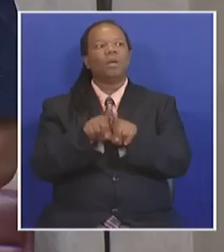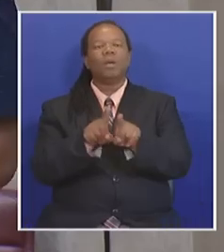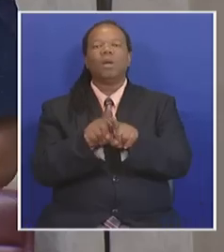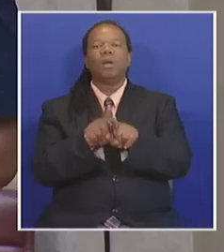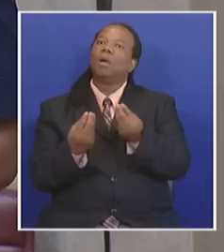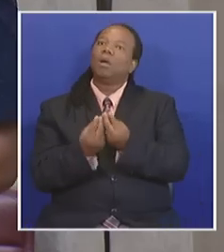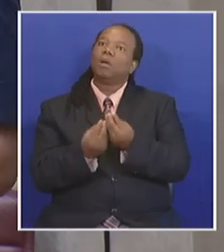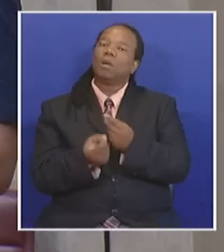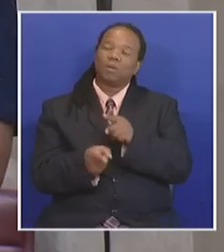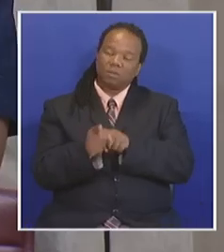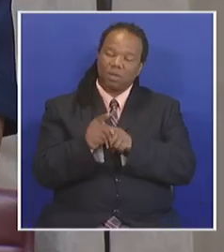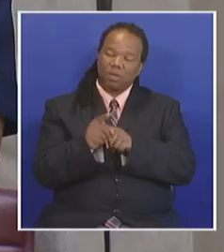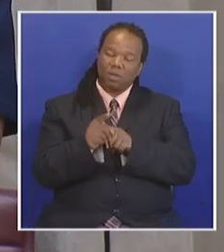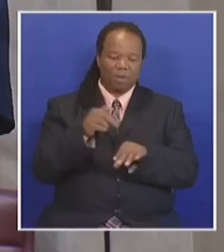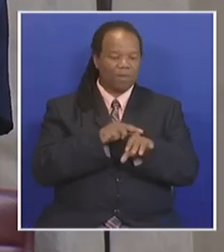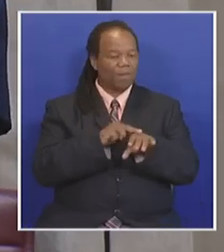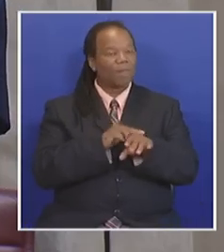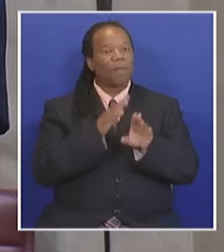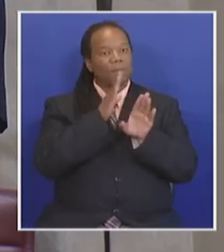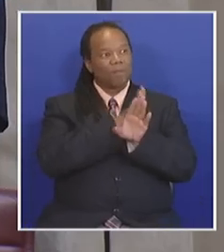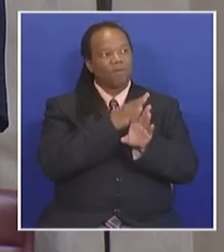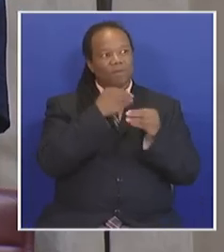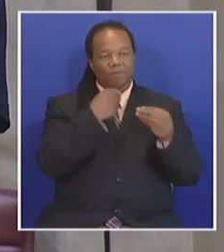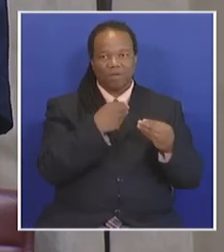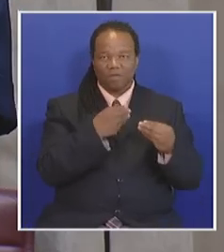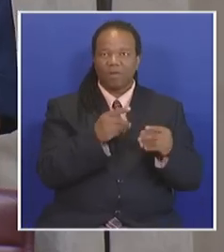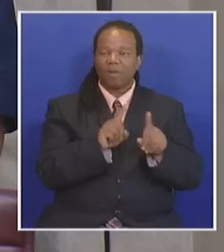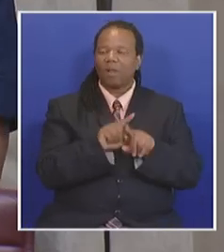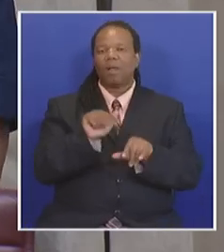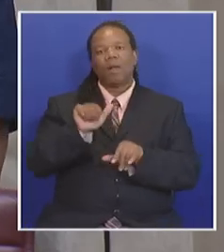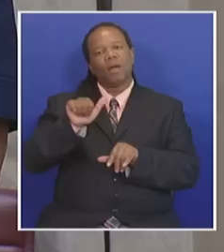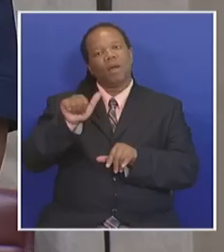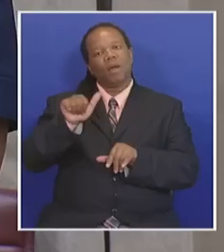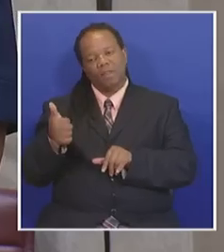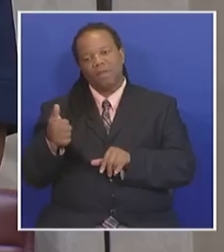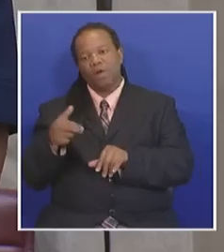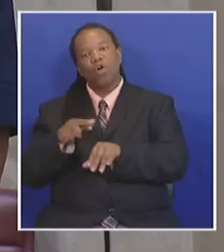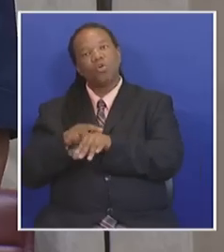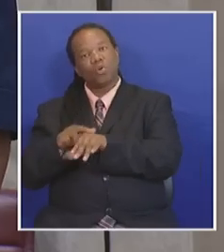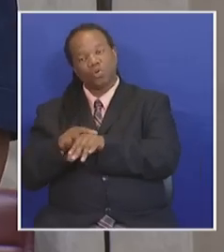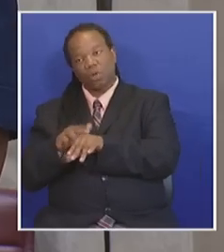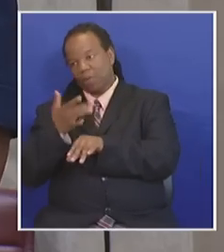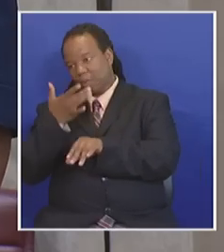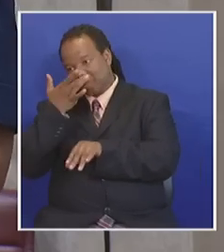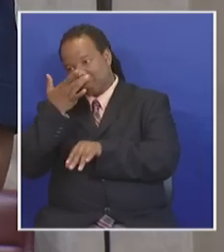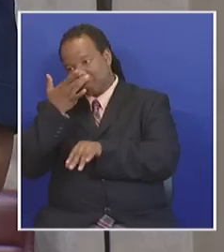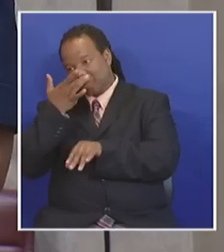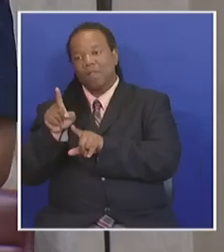with racial prejudices in private sector. Let us deal with racial prejudices and patterns in the